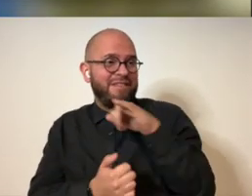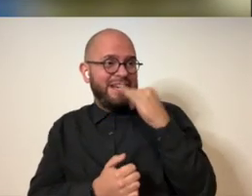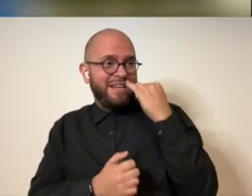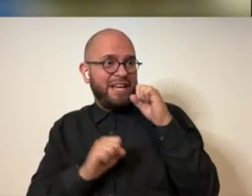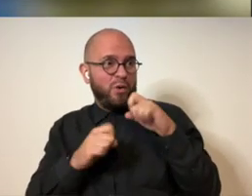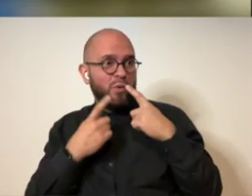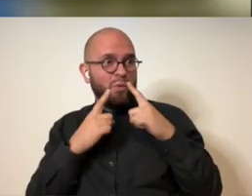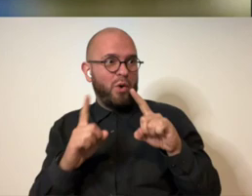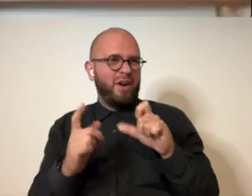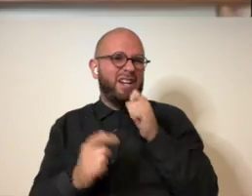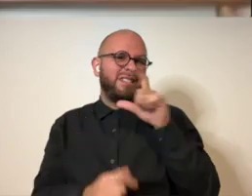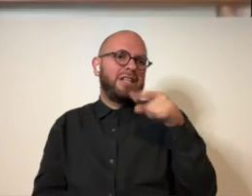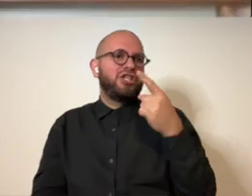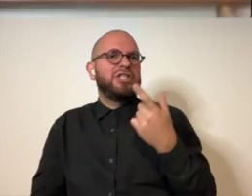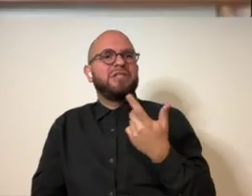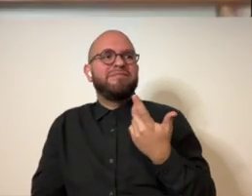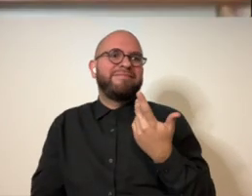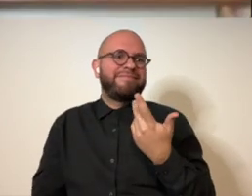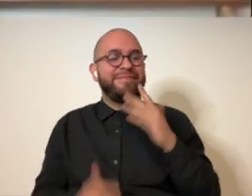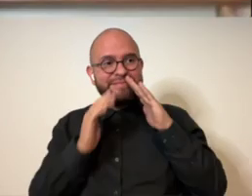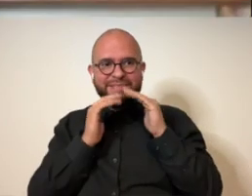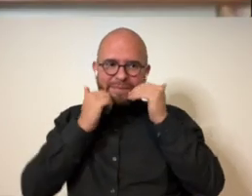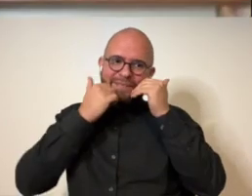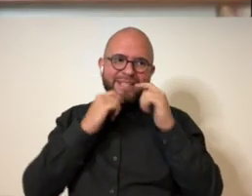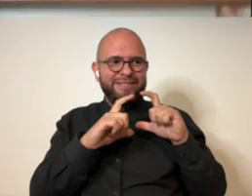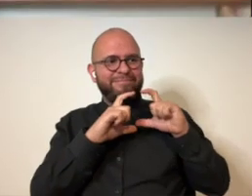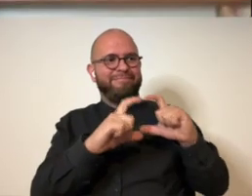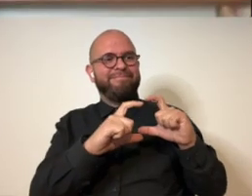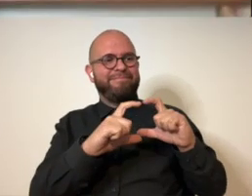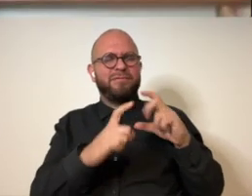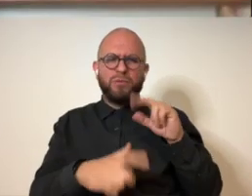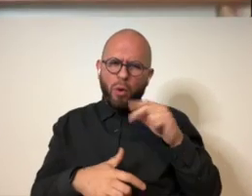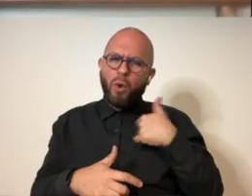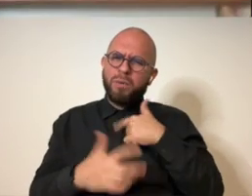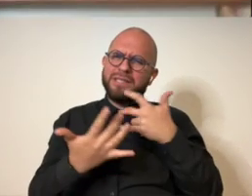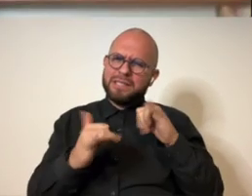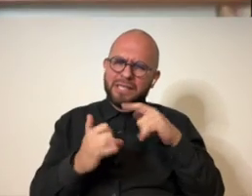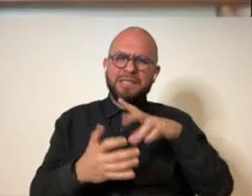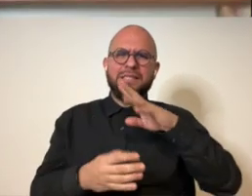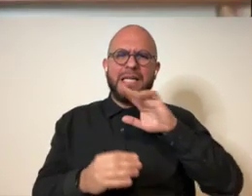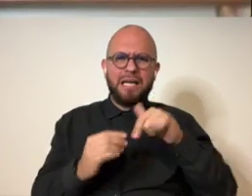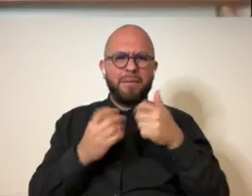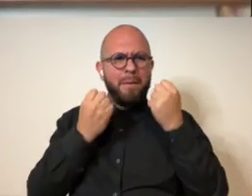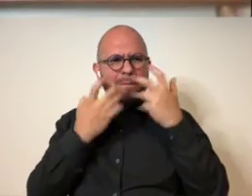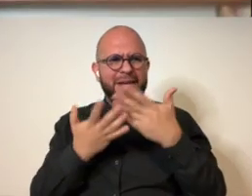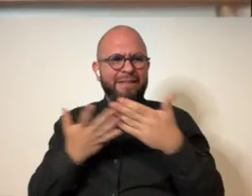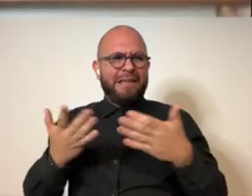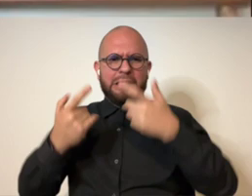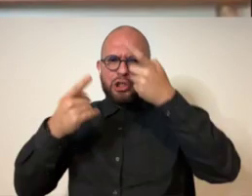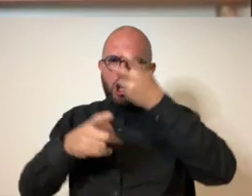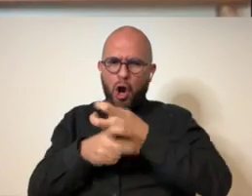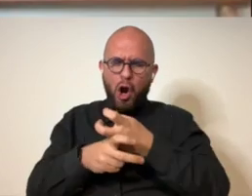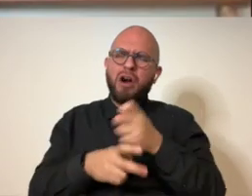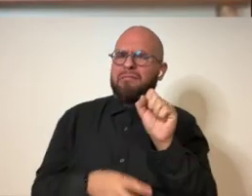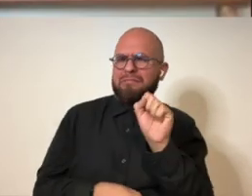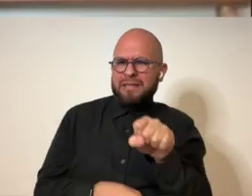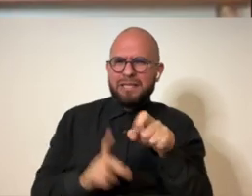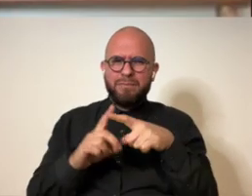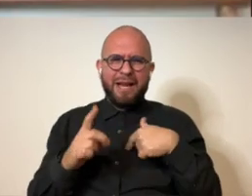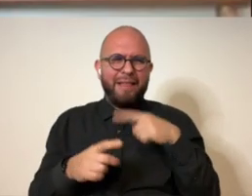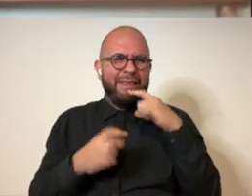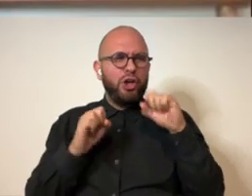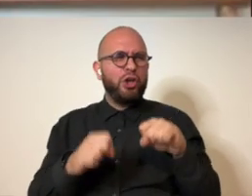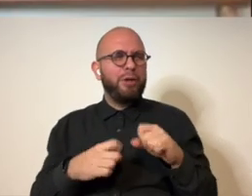reimagined. Yeah, I love that idea can work, and that it's not the, oh, let's just put a happy face on